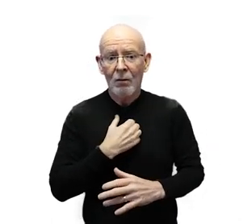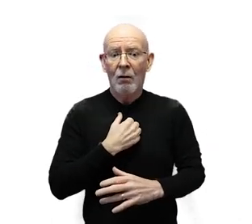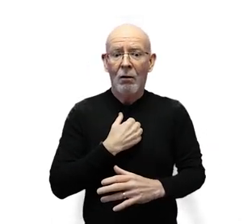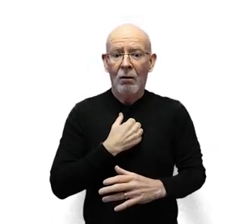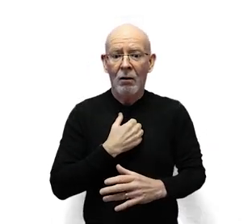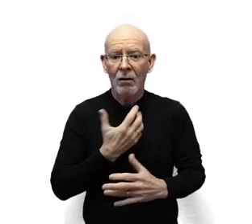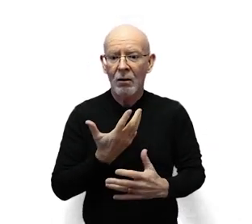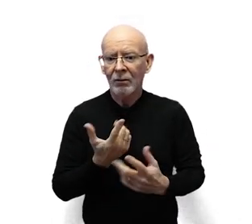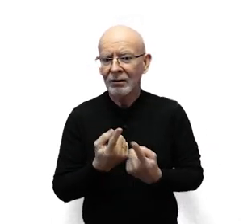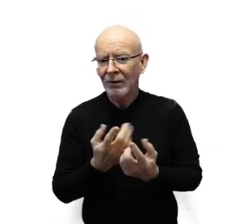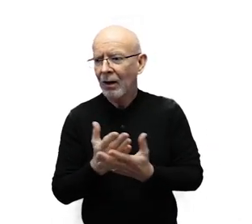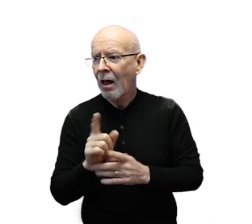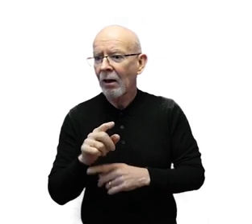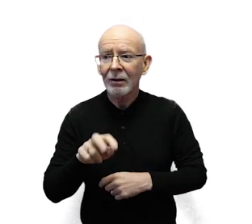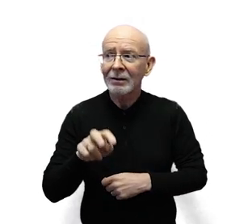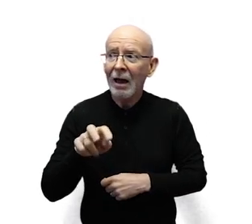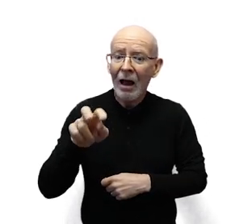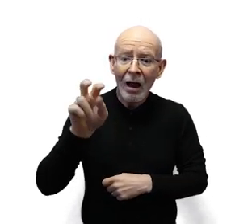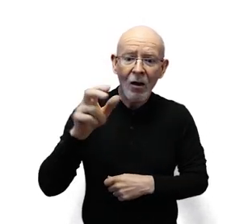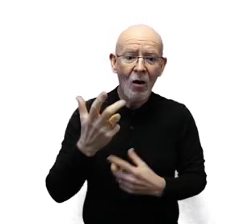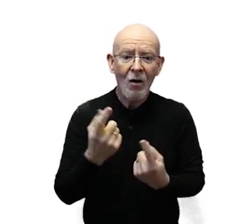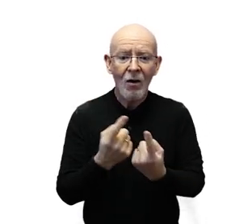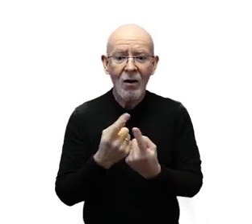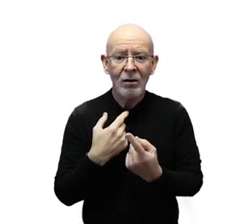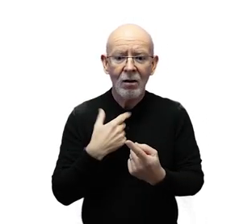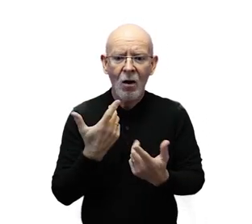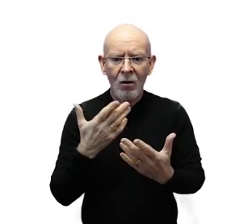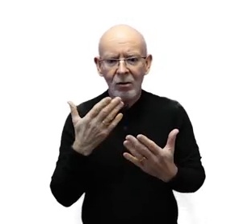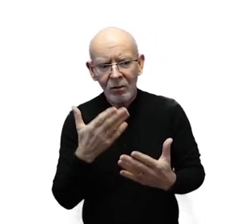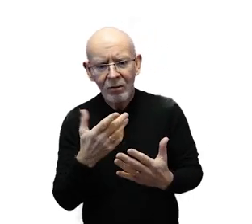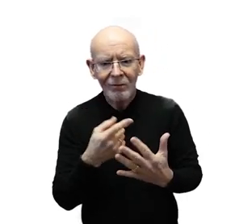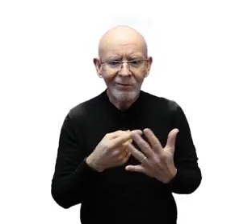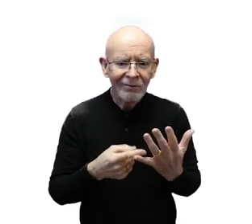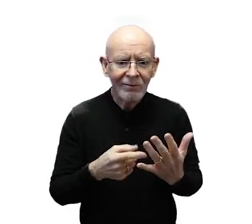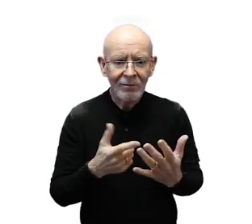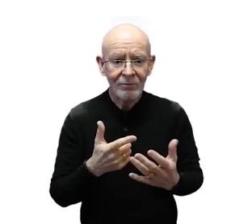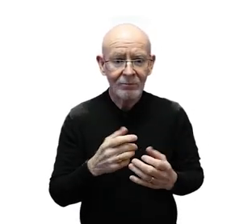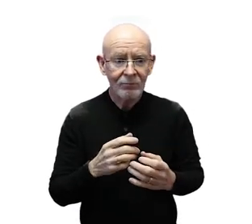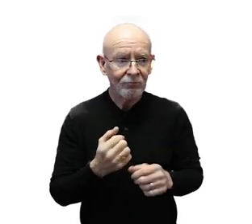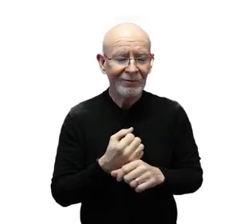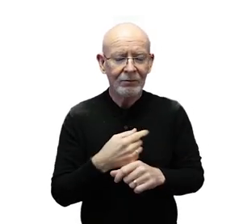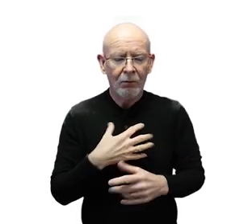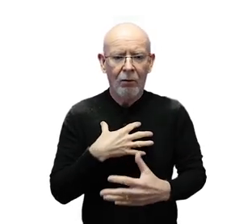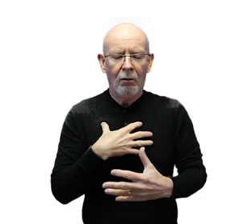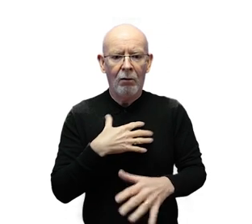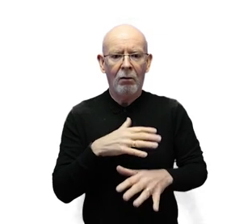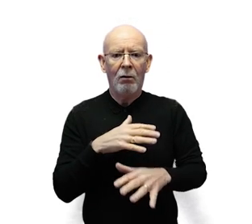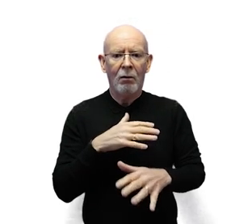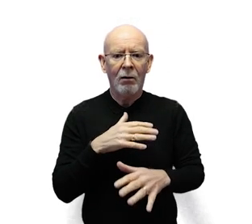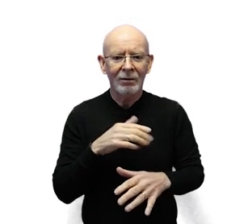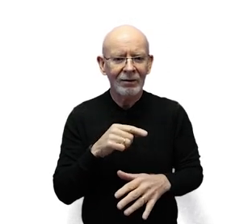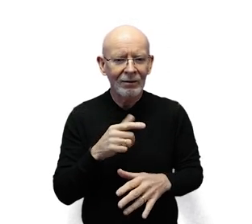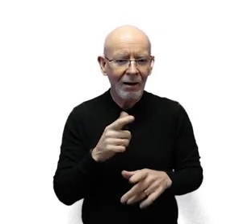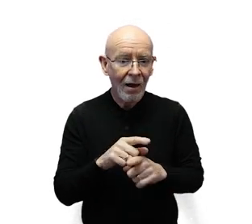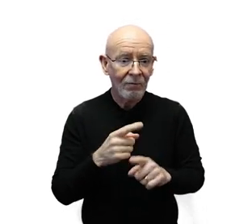activities, such as climbing the stairs or when we are concentrating. The symptoms caused by dysfunctional breathing are similar to